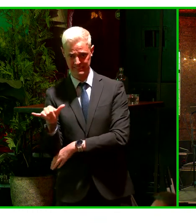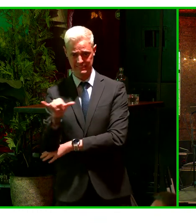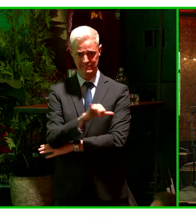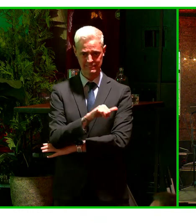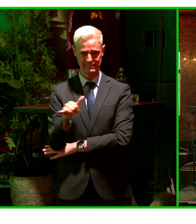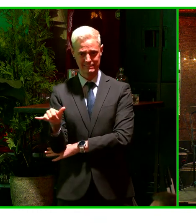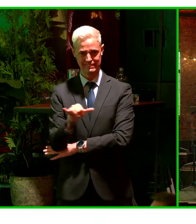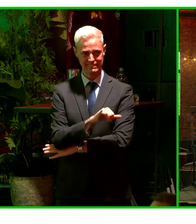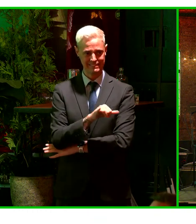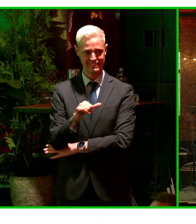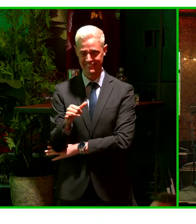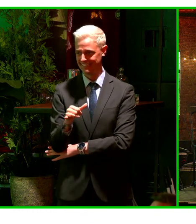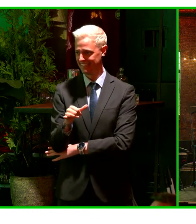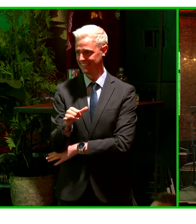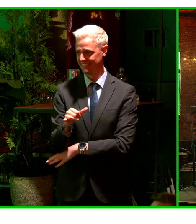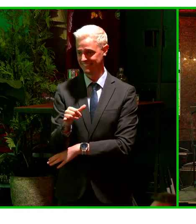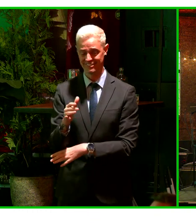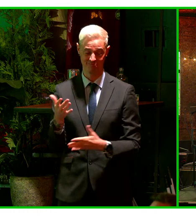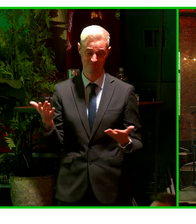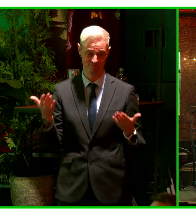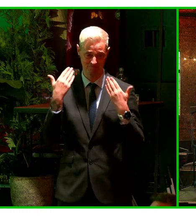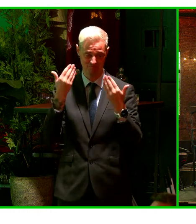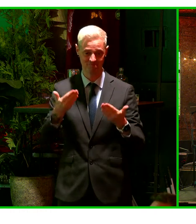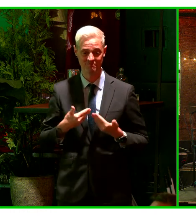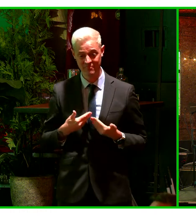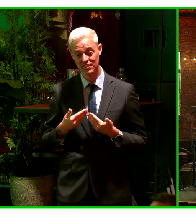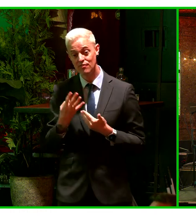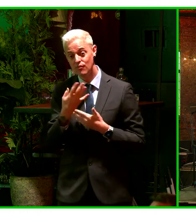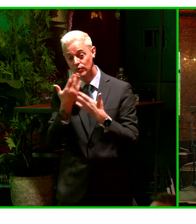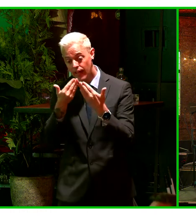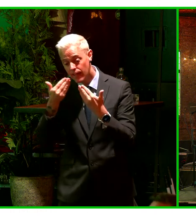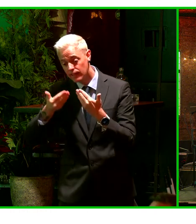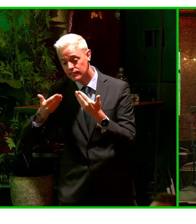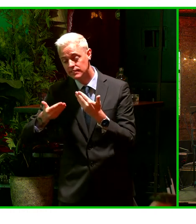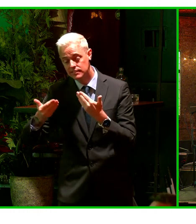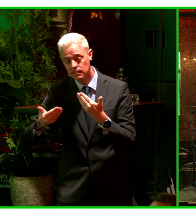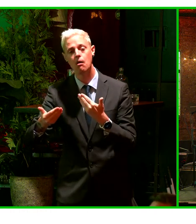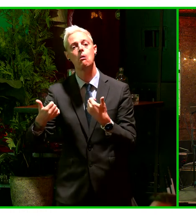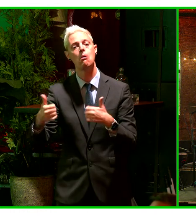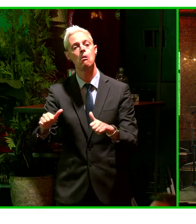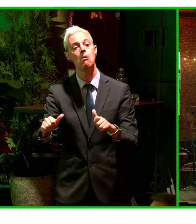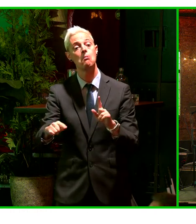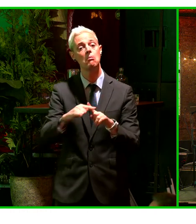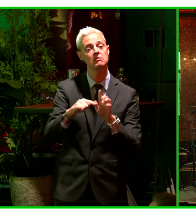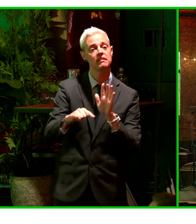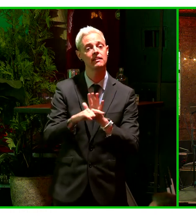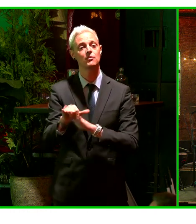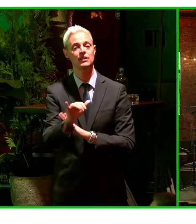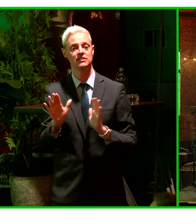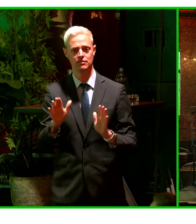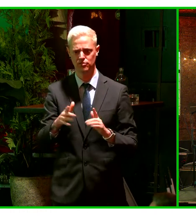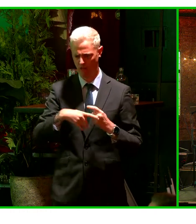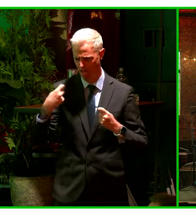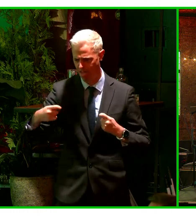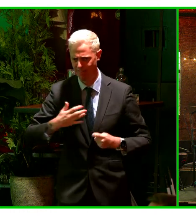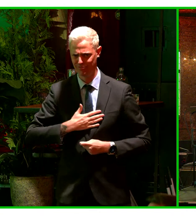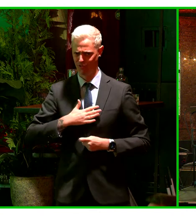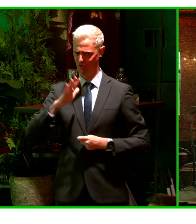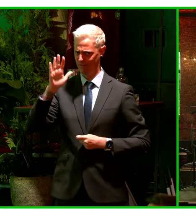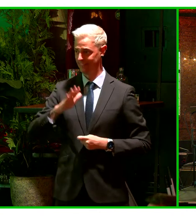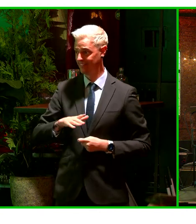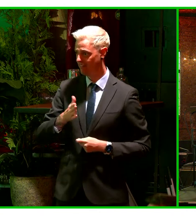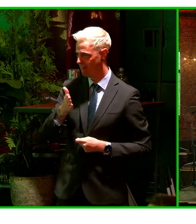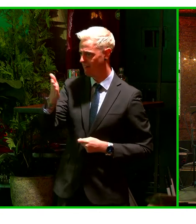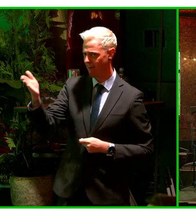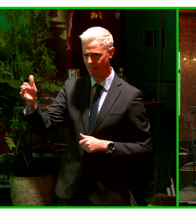it's in the balance. COP is in the balance for me, and the next 4 days will decide whether or not it achieves anything meaningful. Sorry, right, Joe, 50-word answer. Be quicker